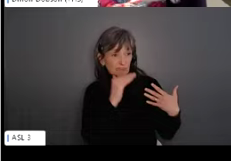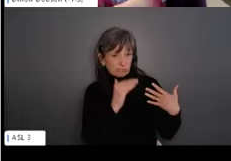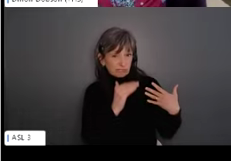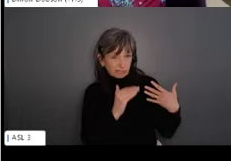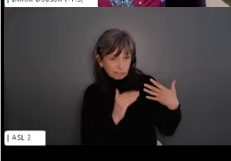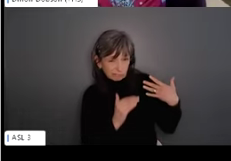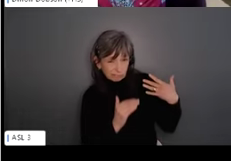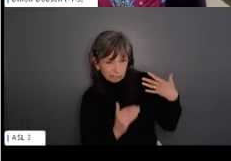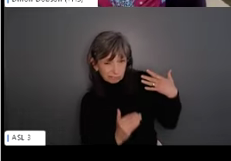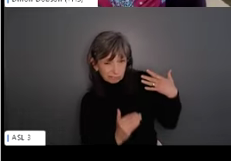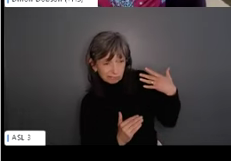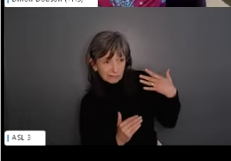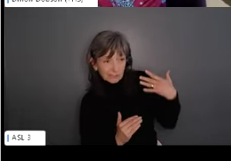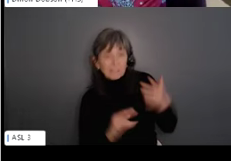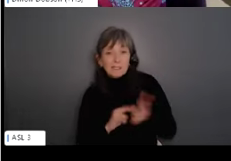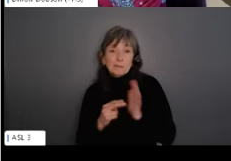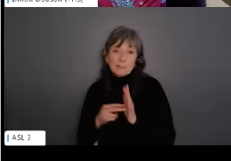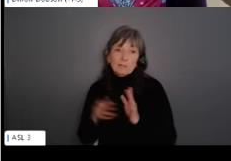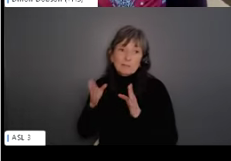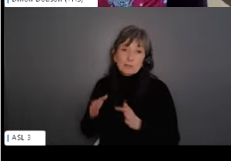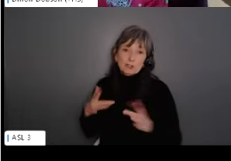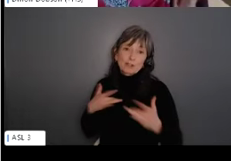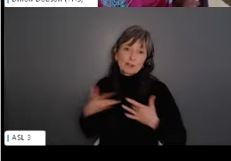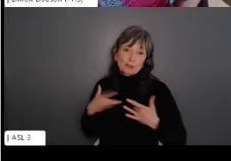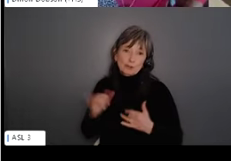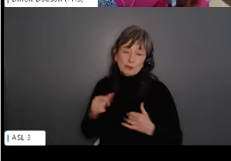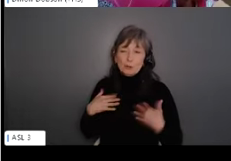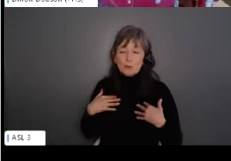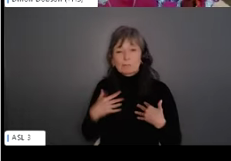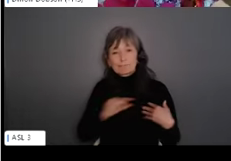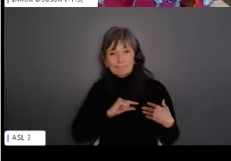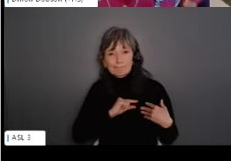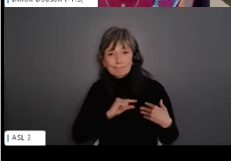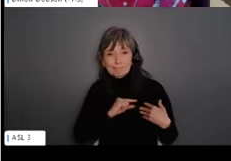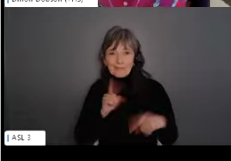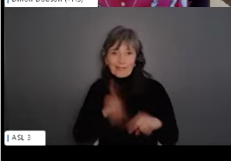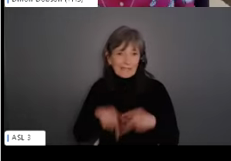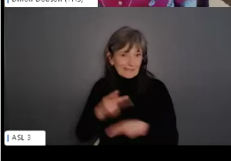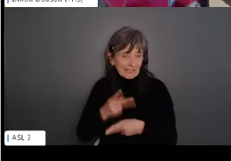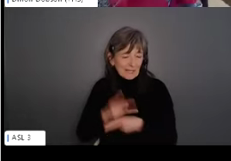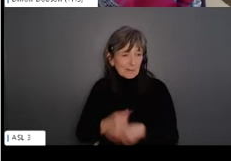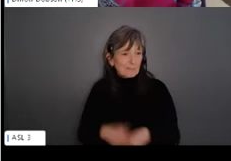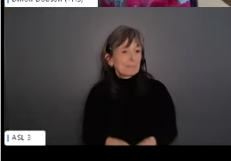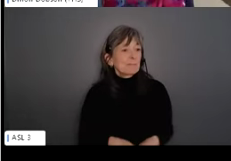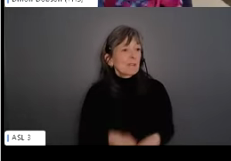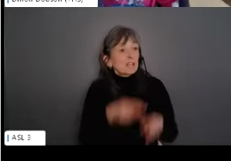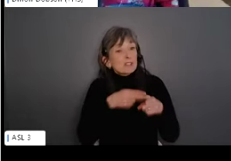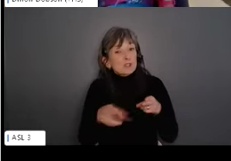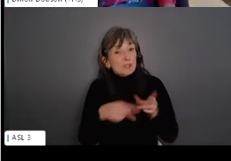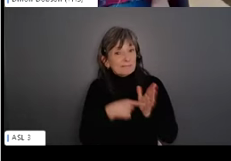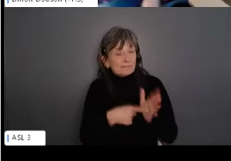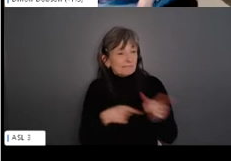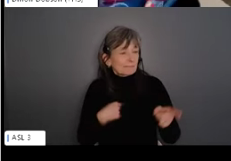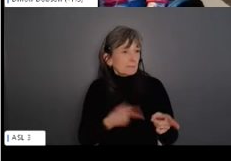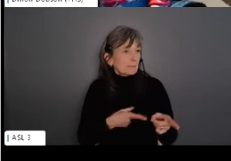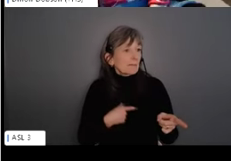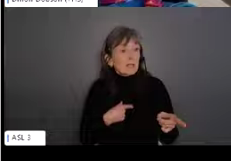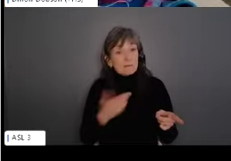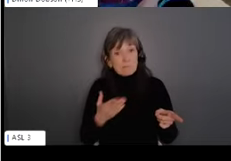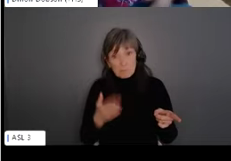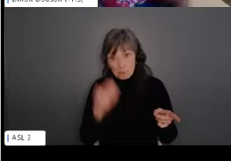very worried about it as well. What I also want to share very quickly is people might not know, but